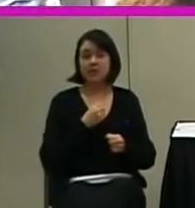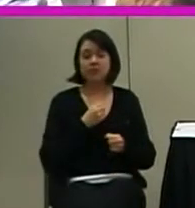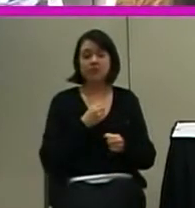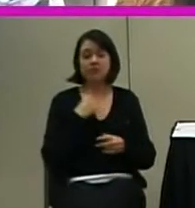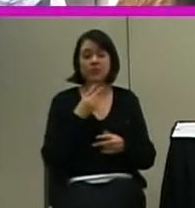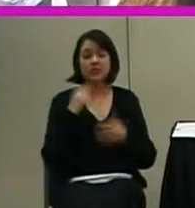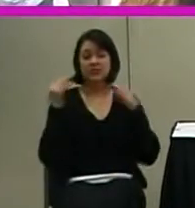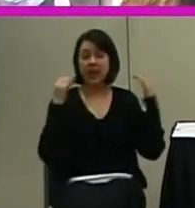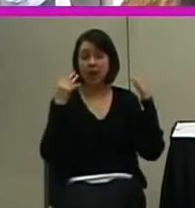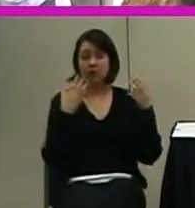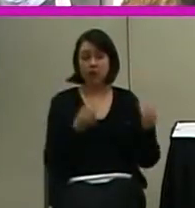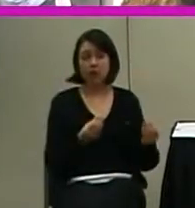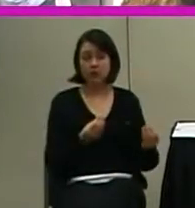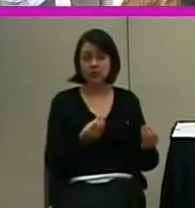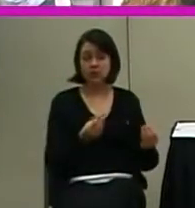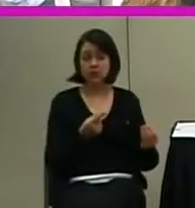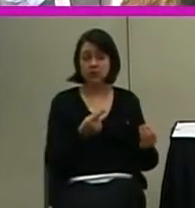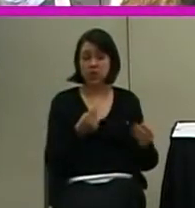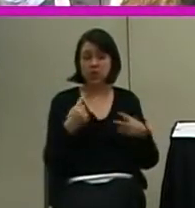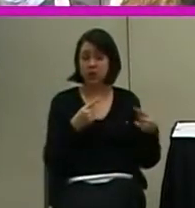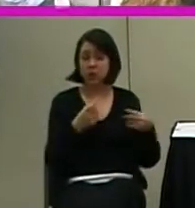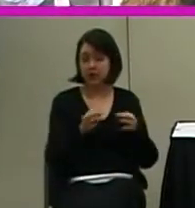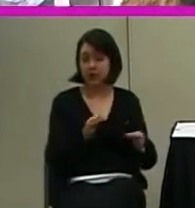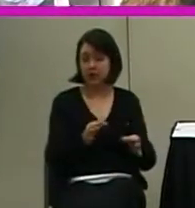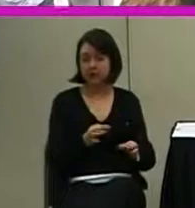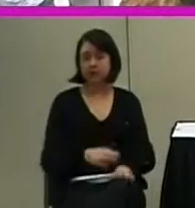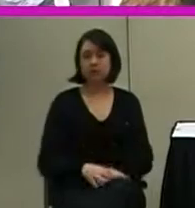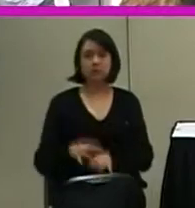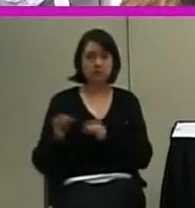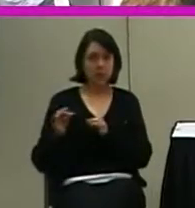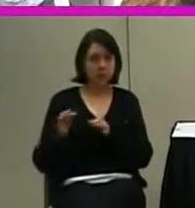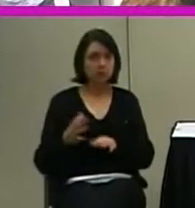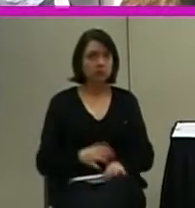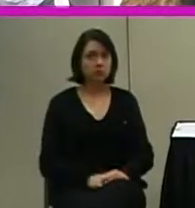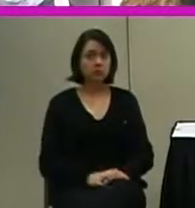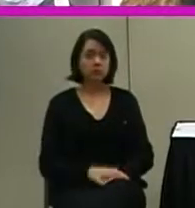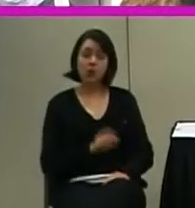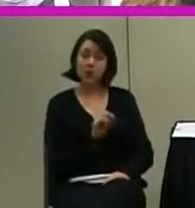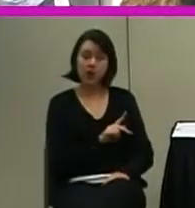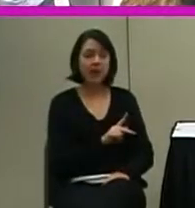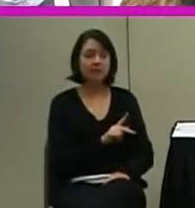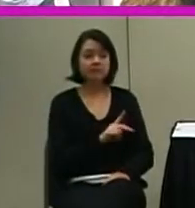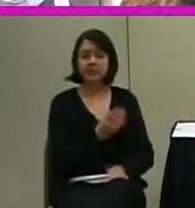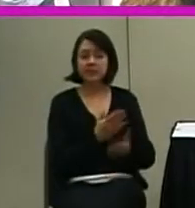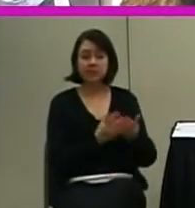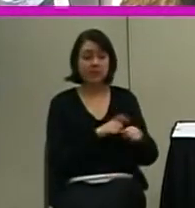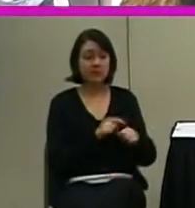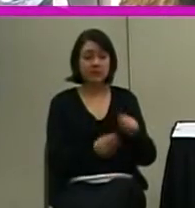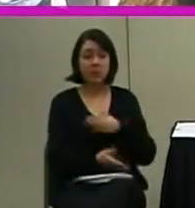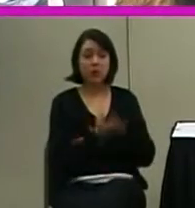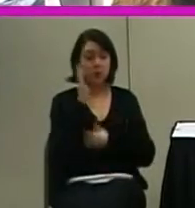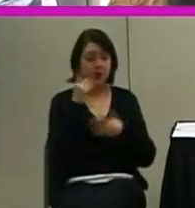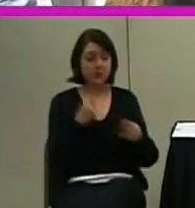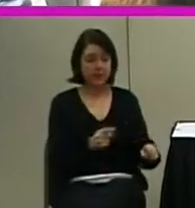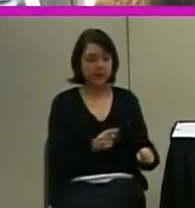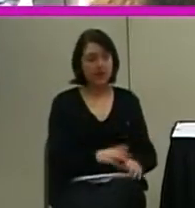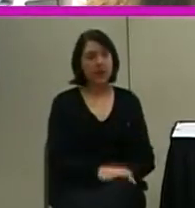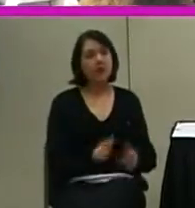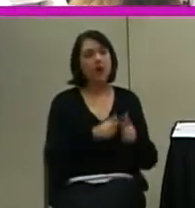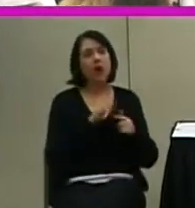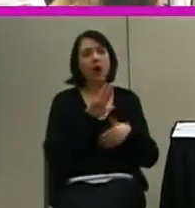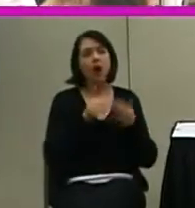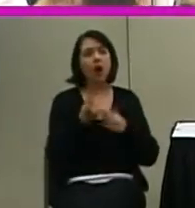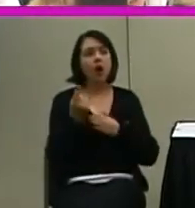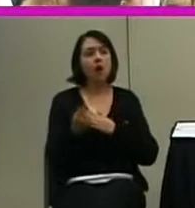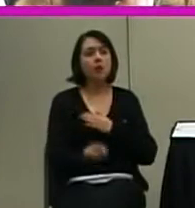voice? Are you going to argue with me or explain it to me? Explain. Okay, sometime this morning it's coming. And then all morning long this